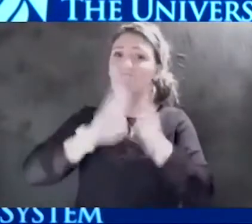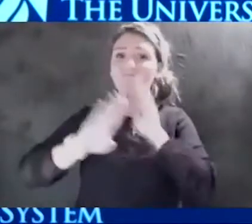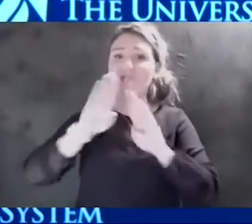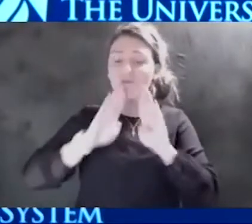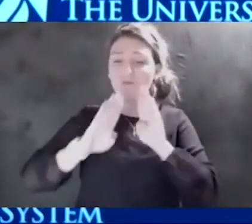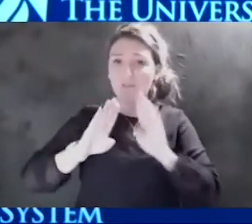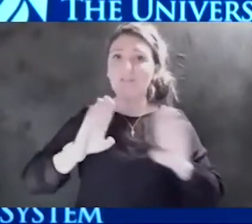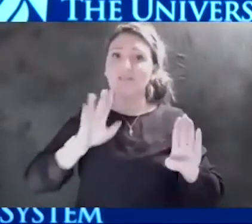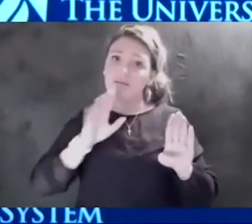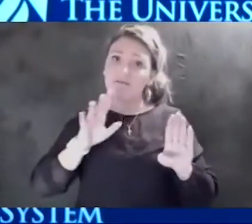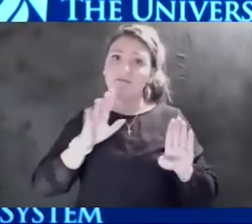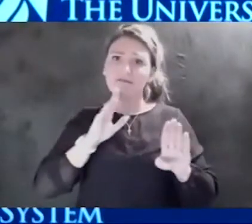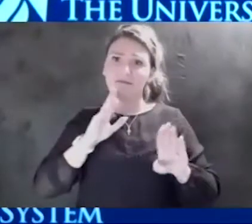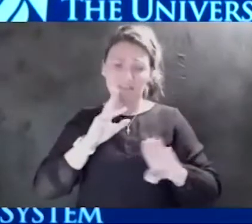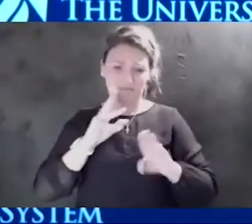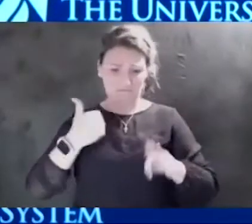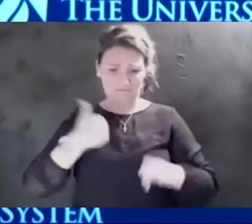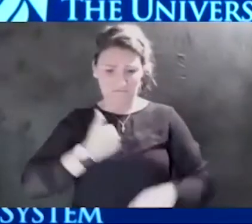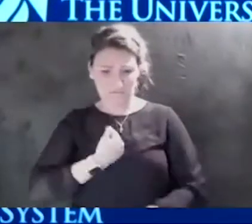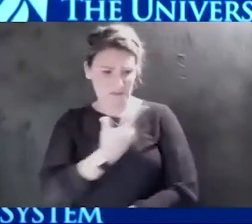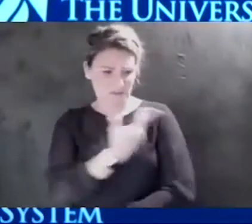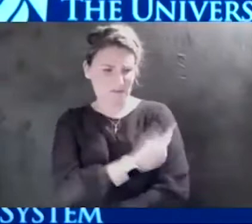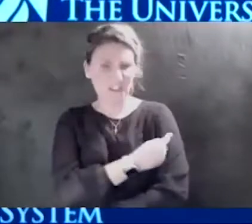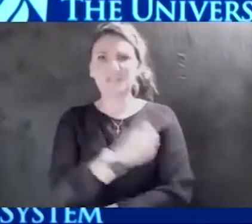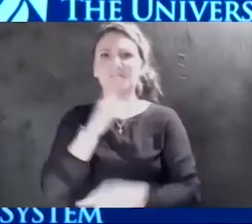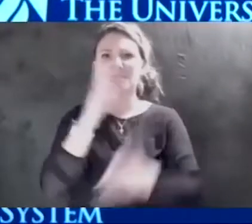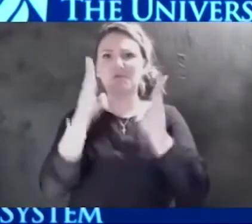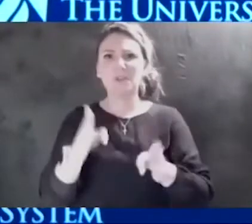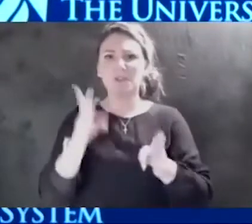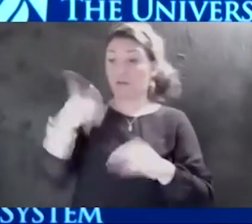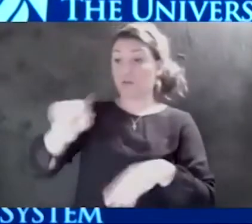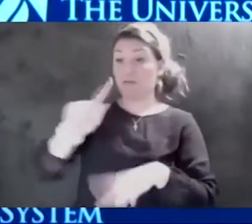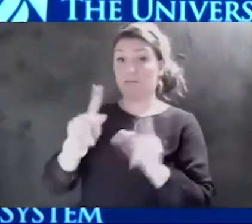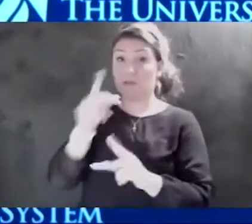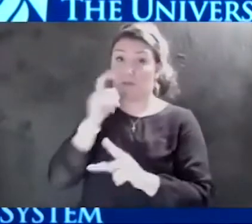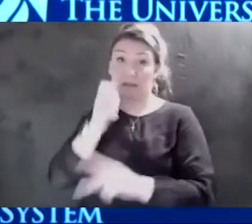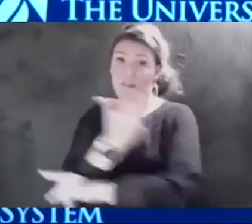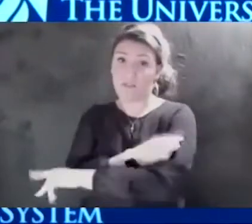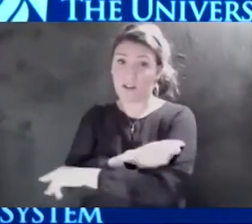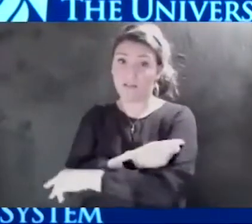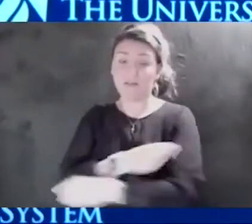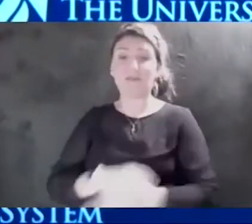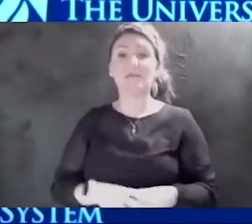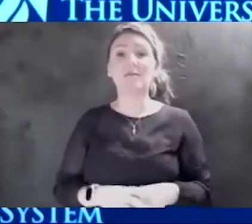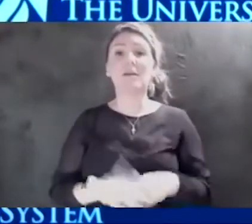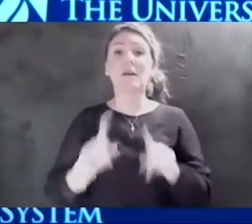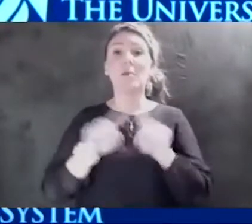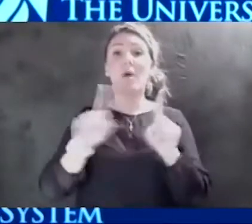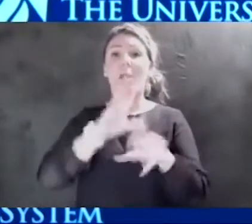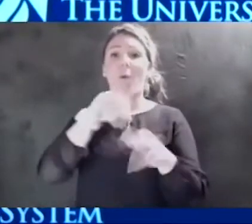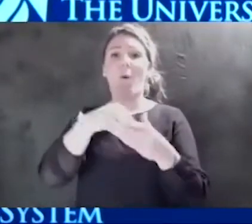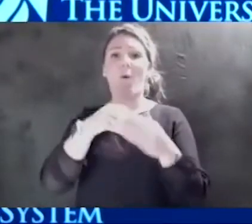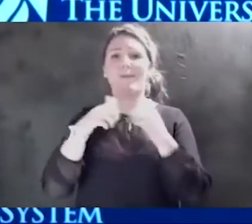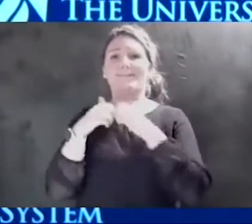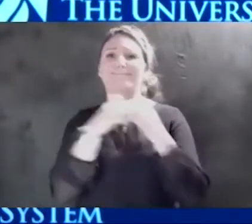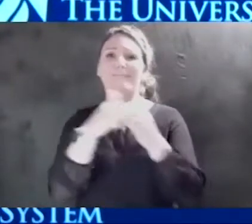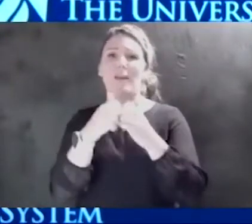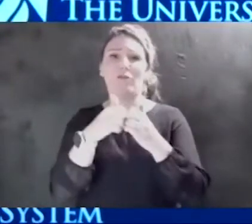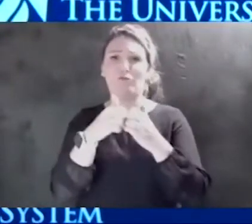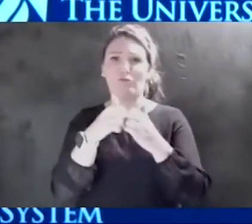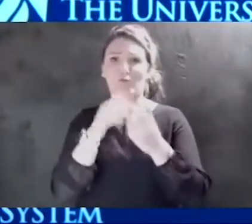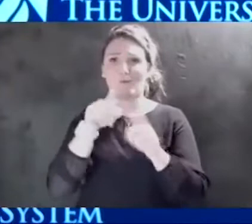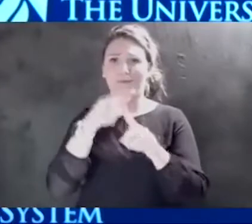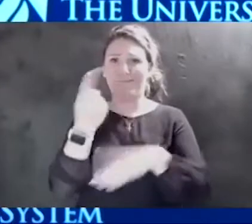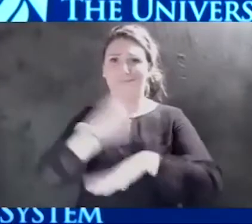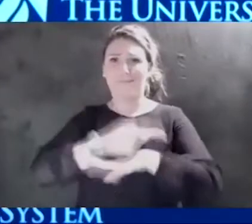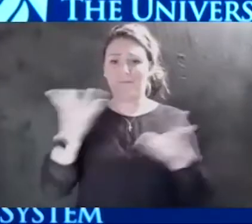vaccinated person with those who were not vaccinated. But we're all in it together at the end of the day. And instead of being angry, let's